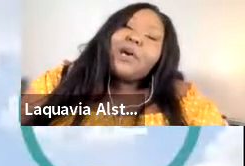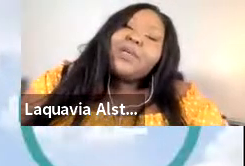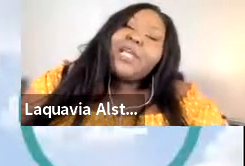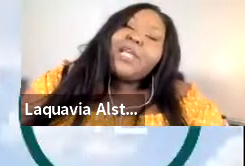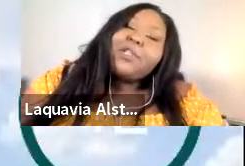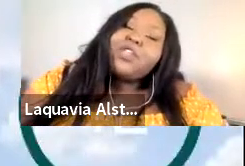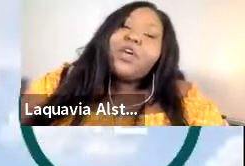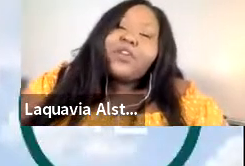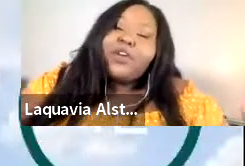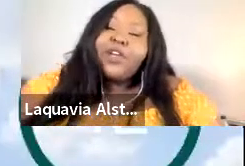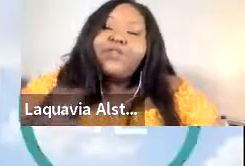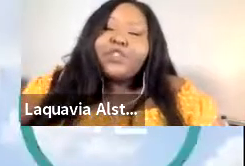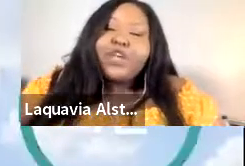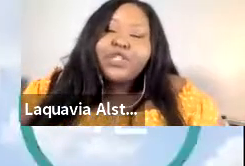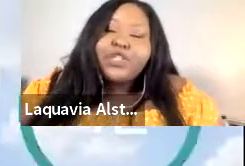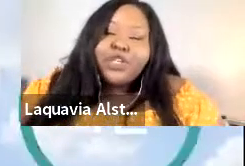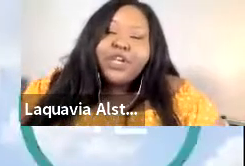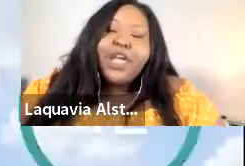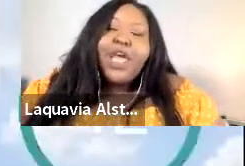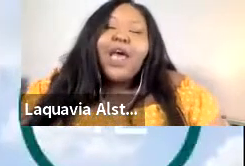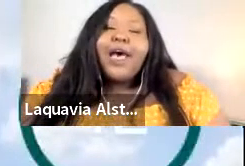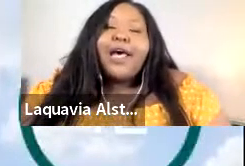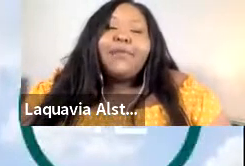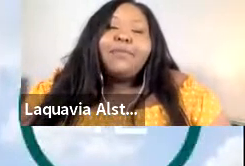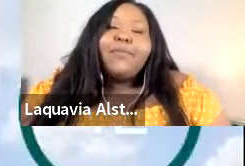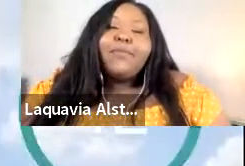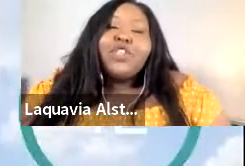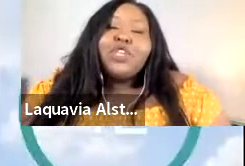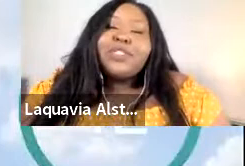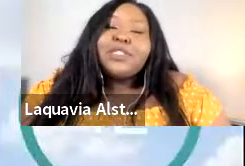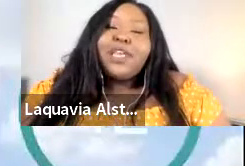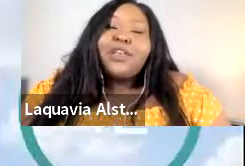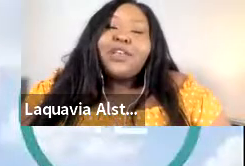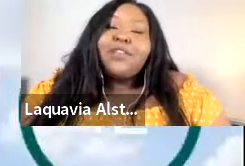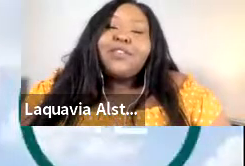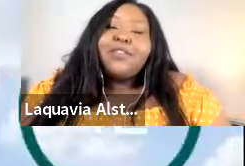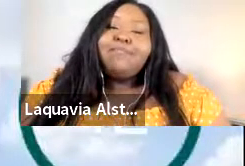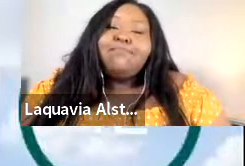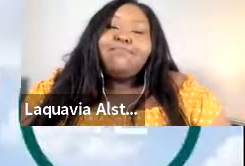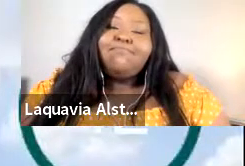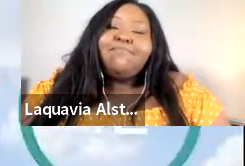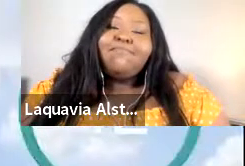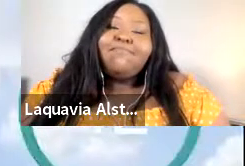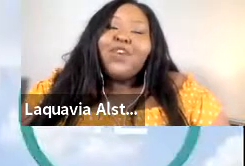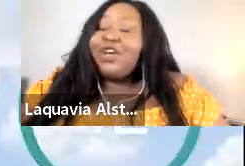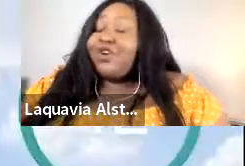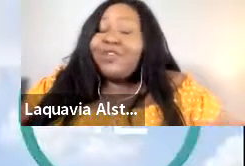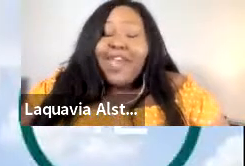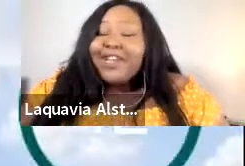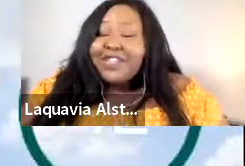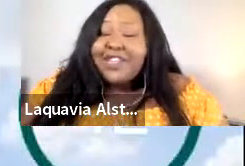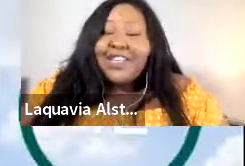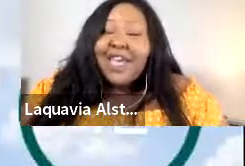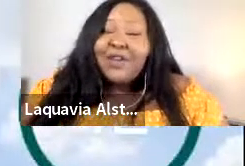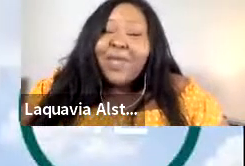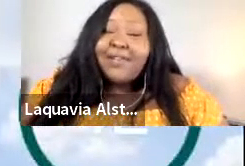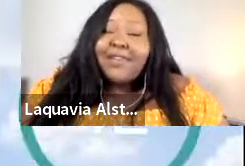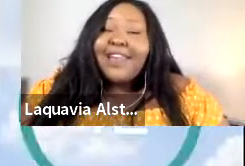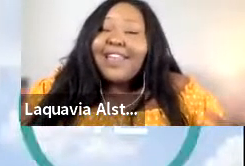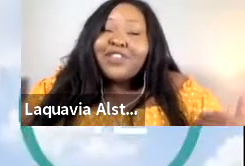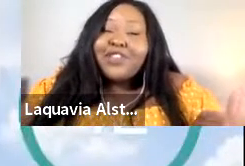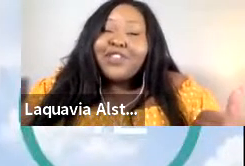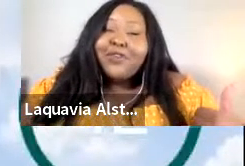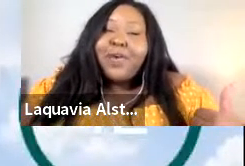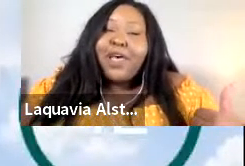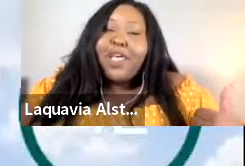us establish other infrastructure, just in the good fashion that